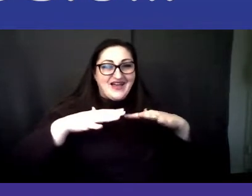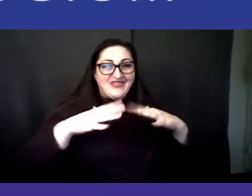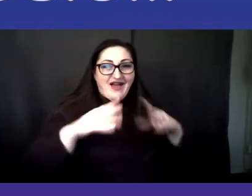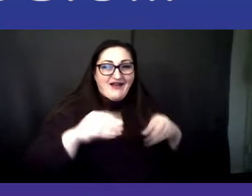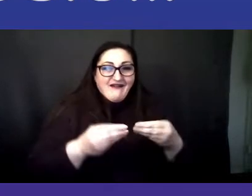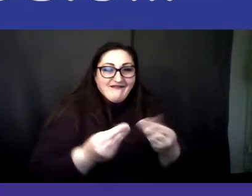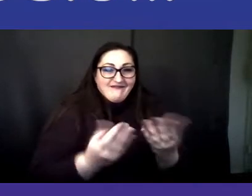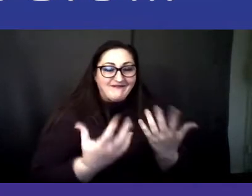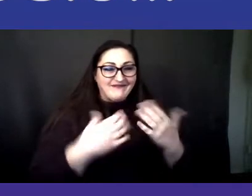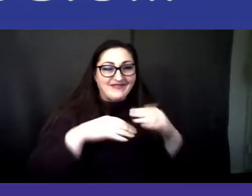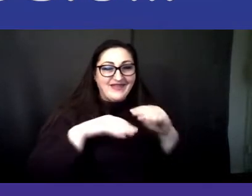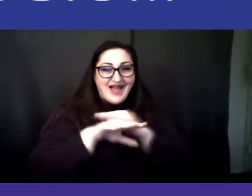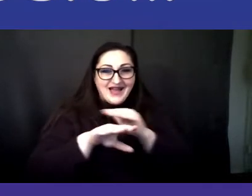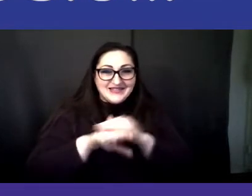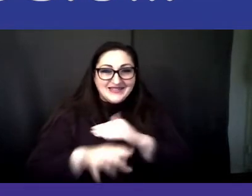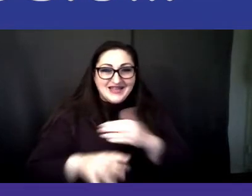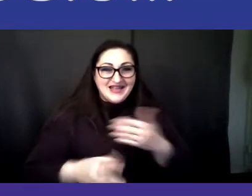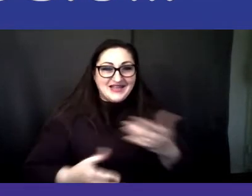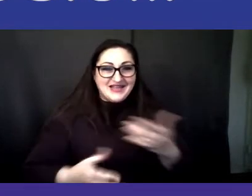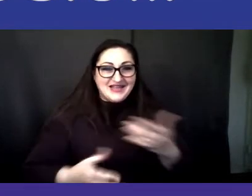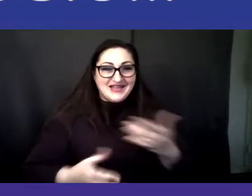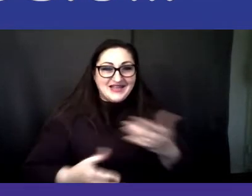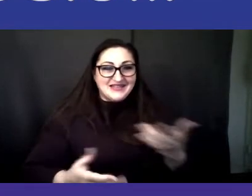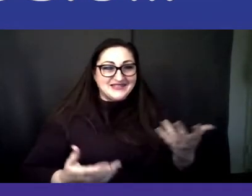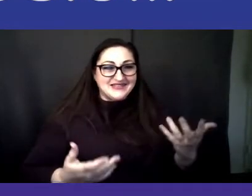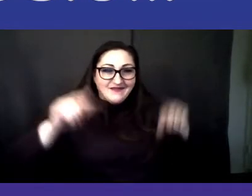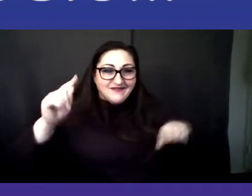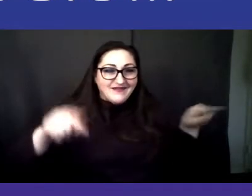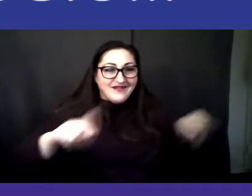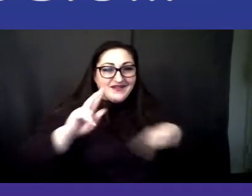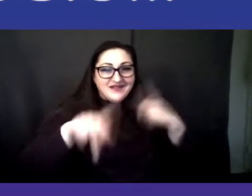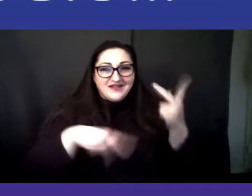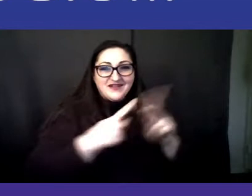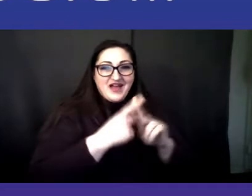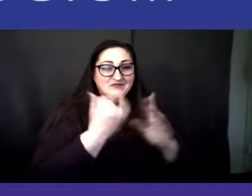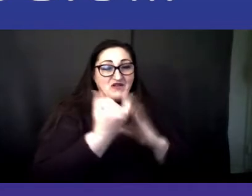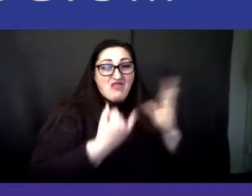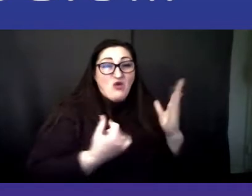cultivate forms of artistry that we could only imagine.